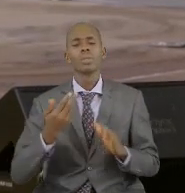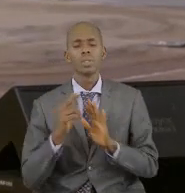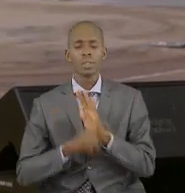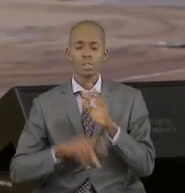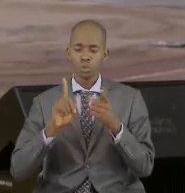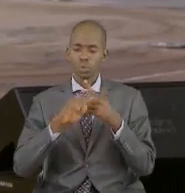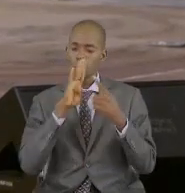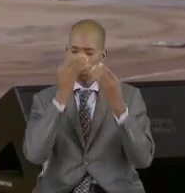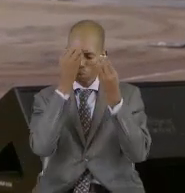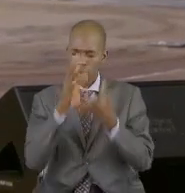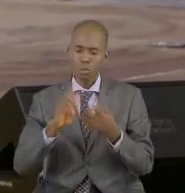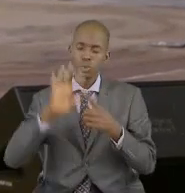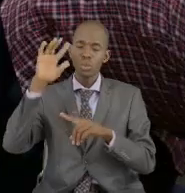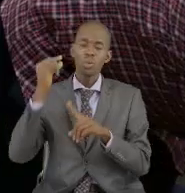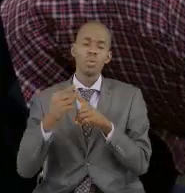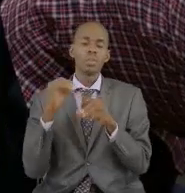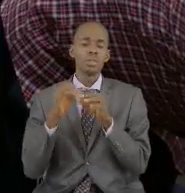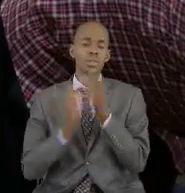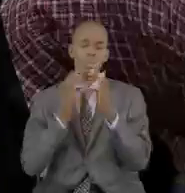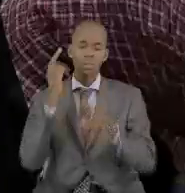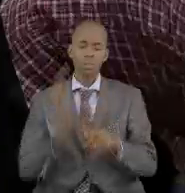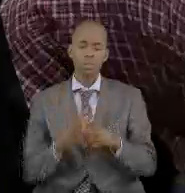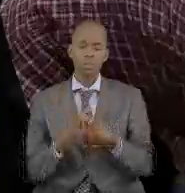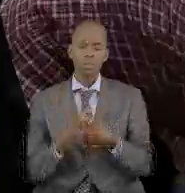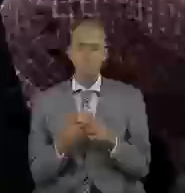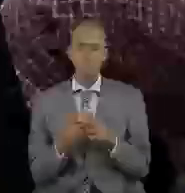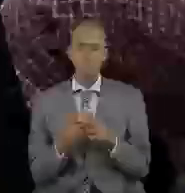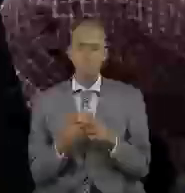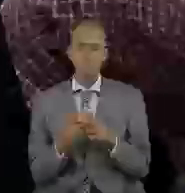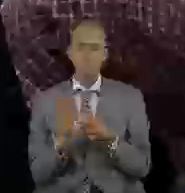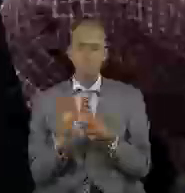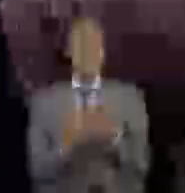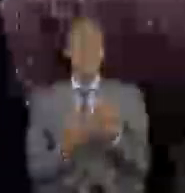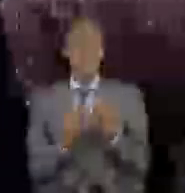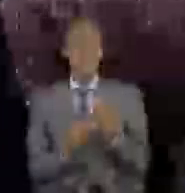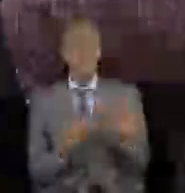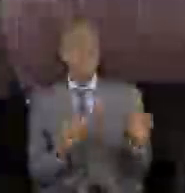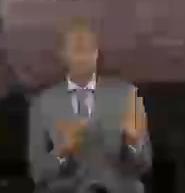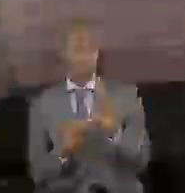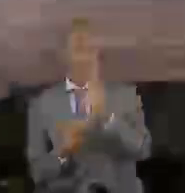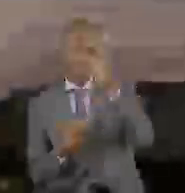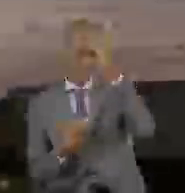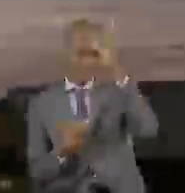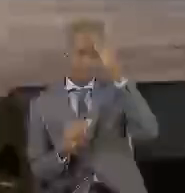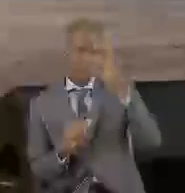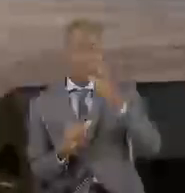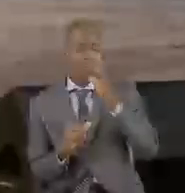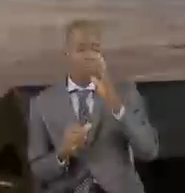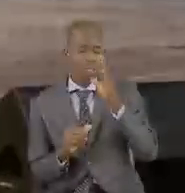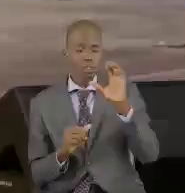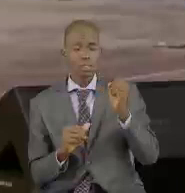your word in Jesus' name. Everyone, fathers and mothers, brothers and